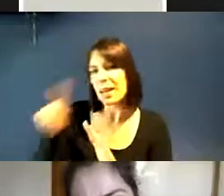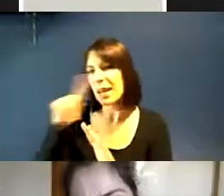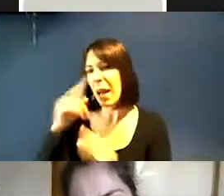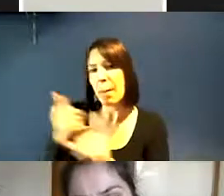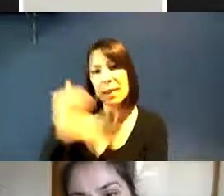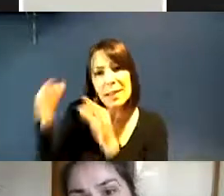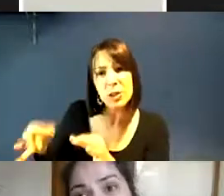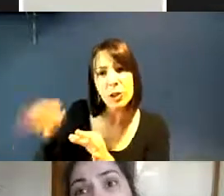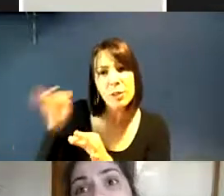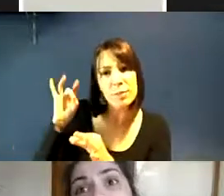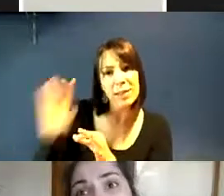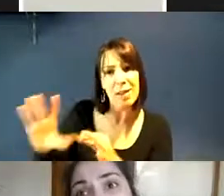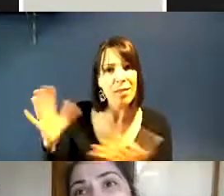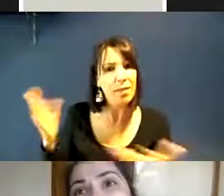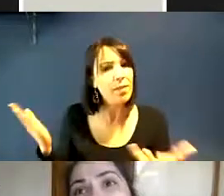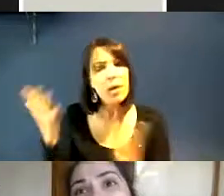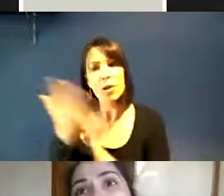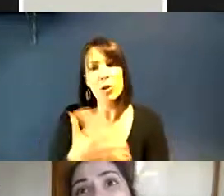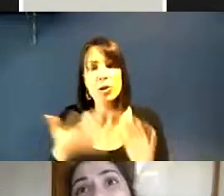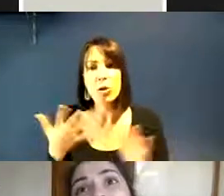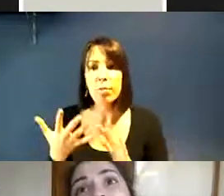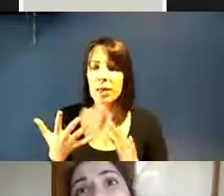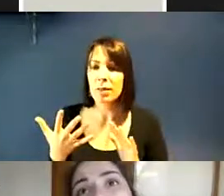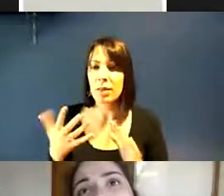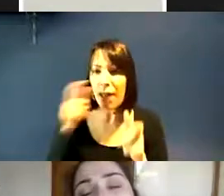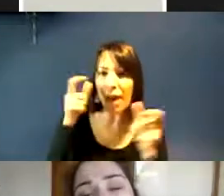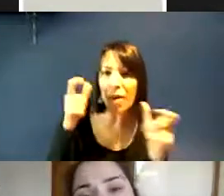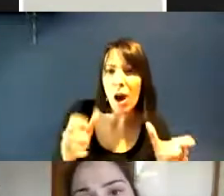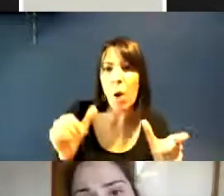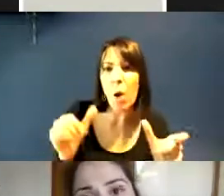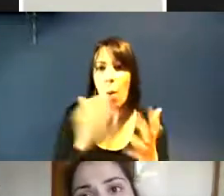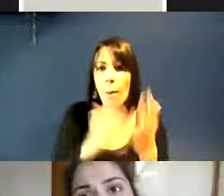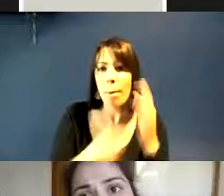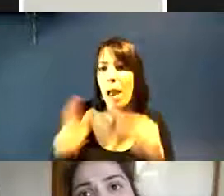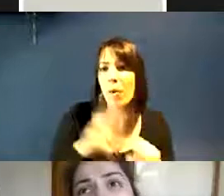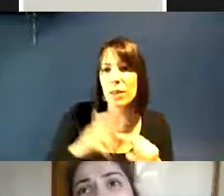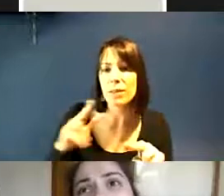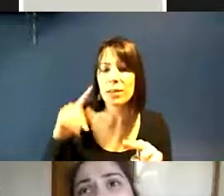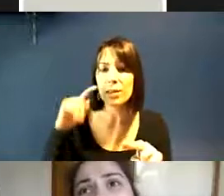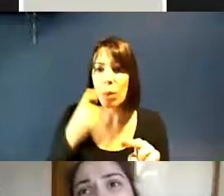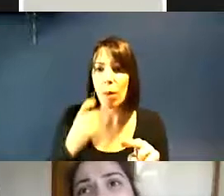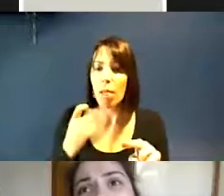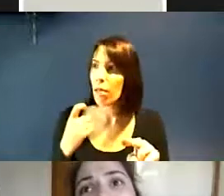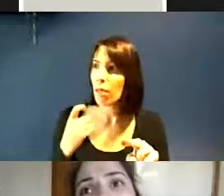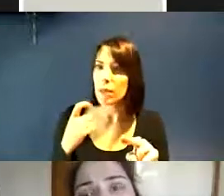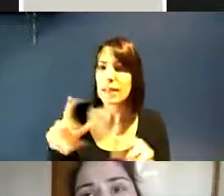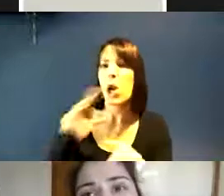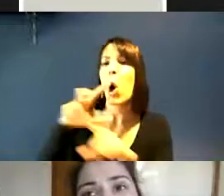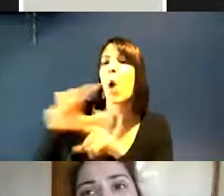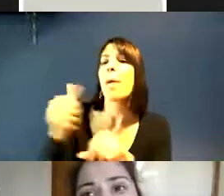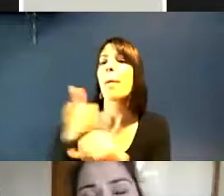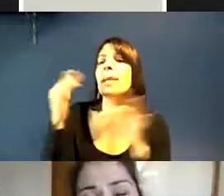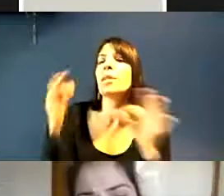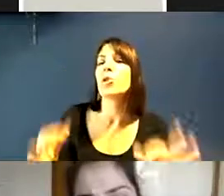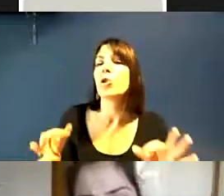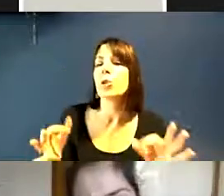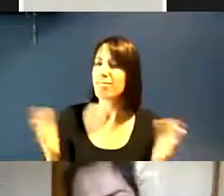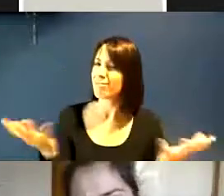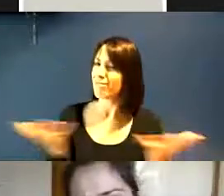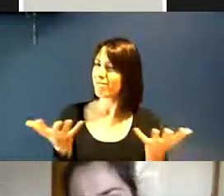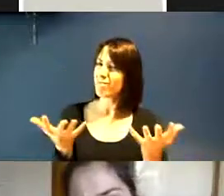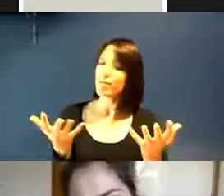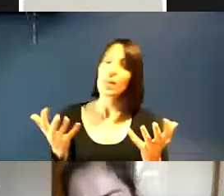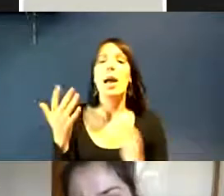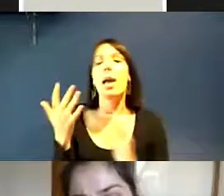into able-bodied people. And we know that if, say for example, if someone grew up without